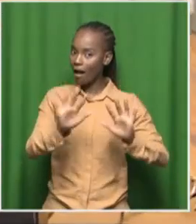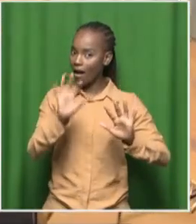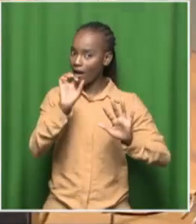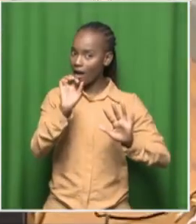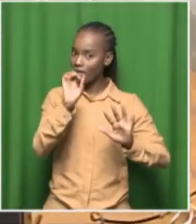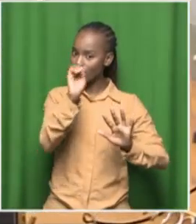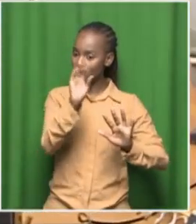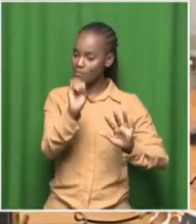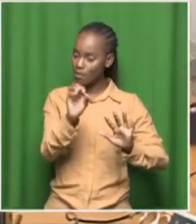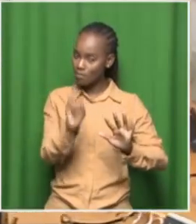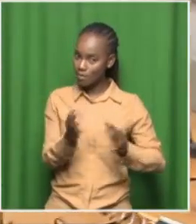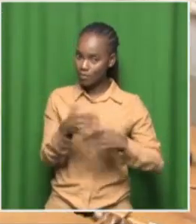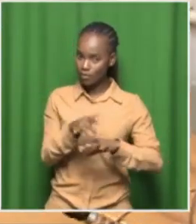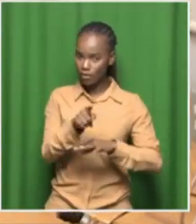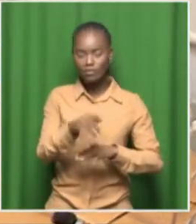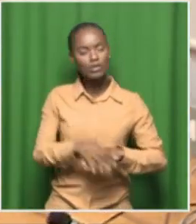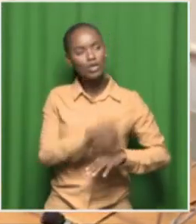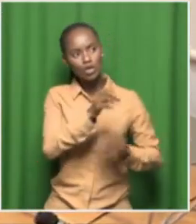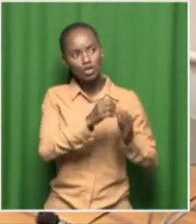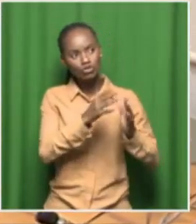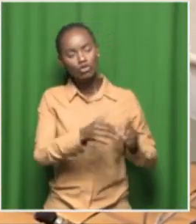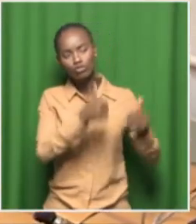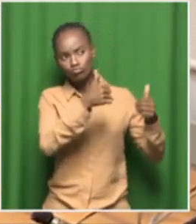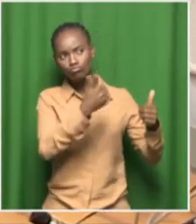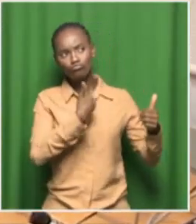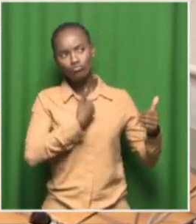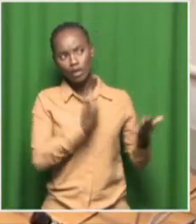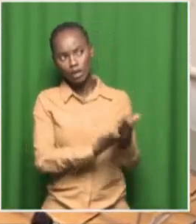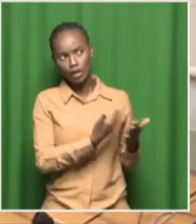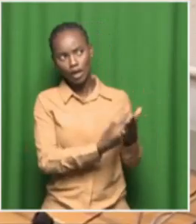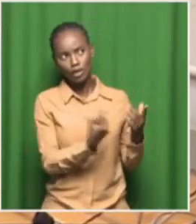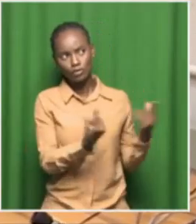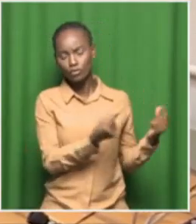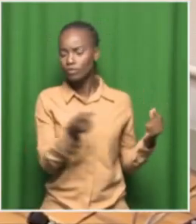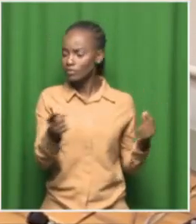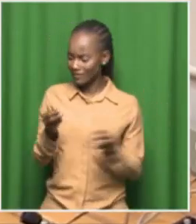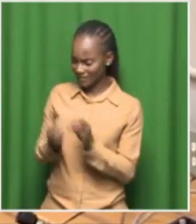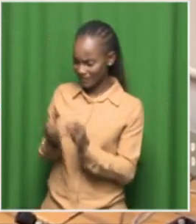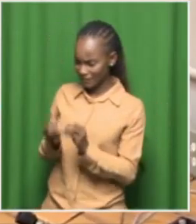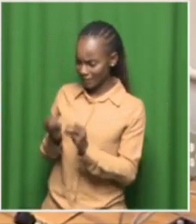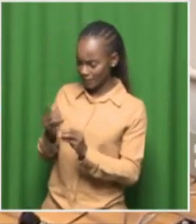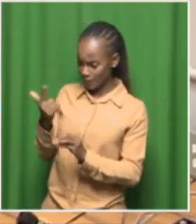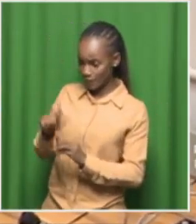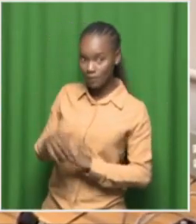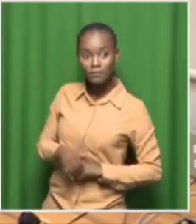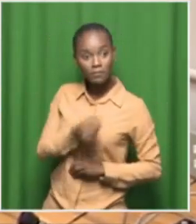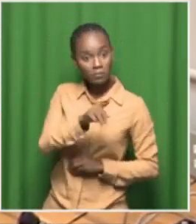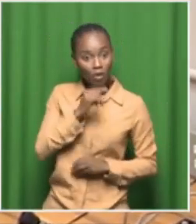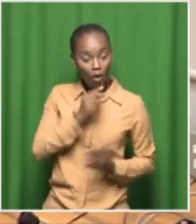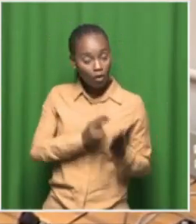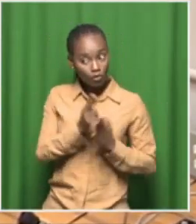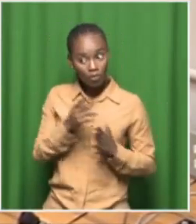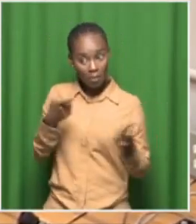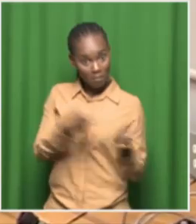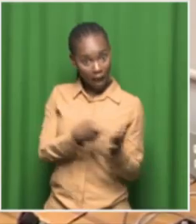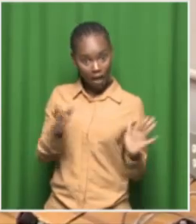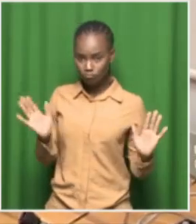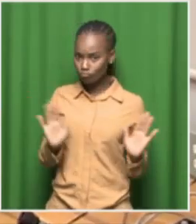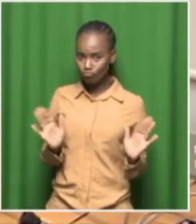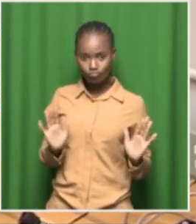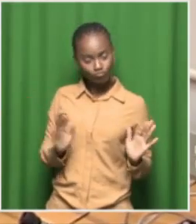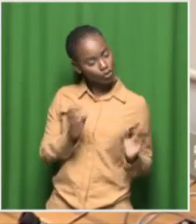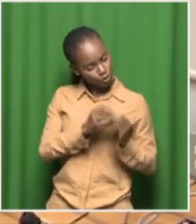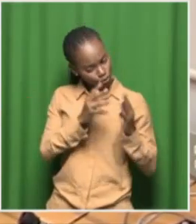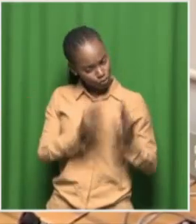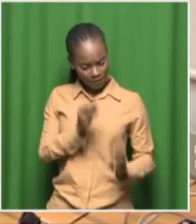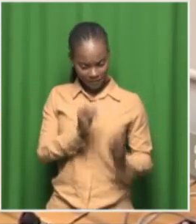Mr. Shaba, I've got it. I will do it for you. So this, we didn't buy this. It was done by a student. The robot power was done by a student. So I've asked the student that please